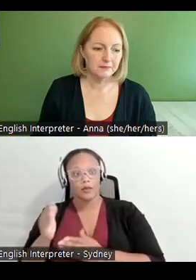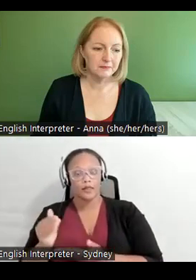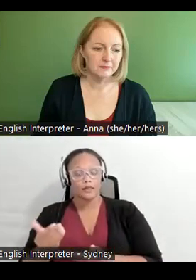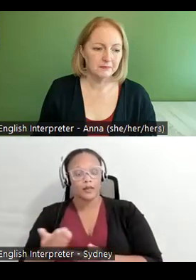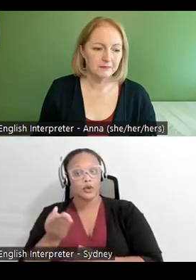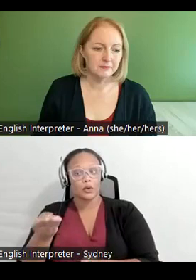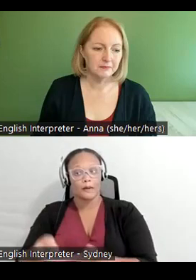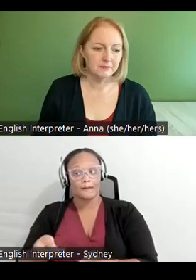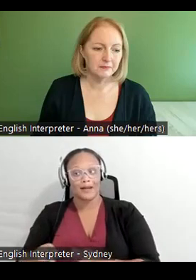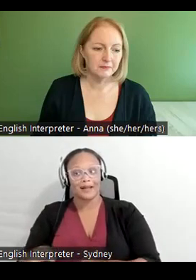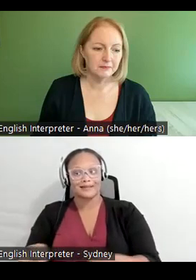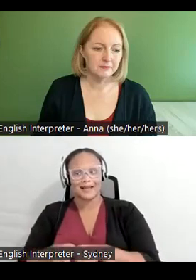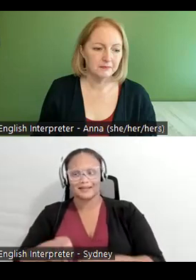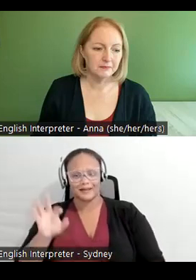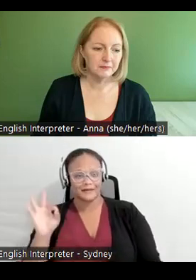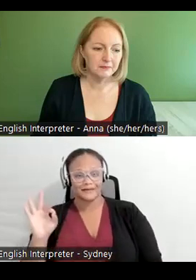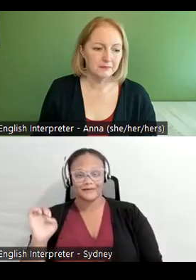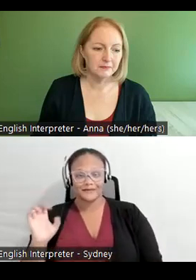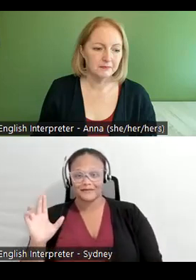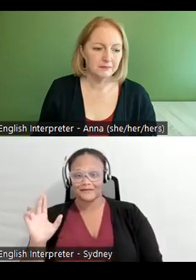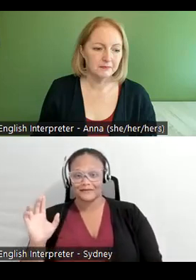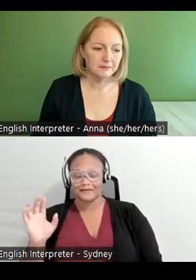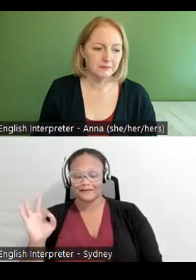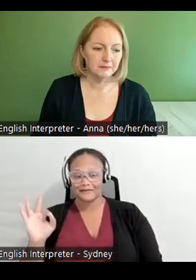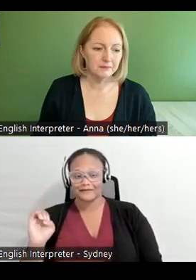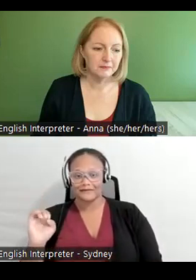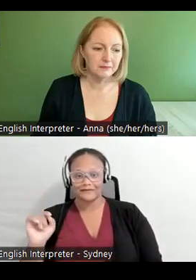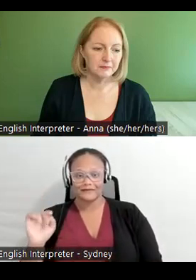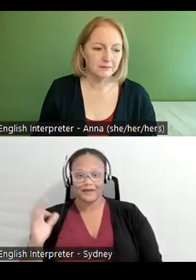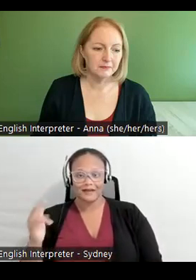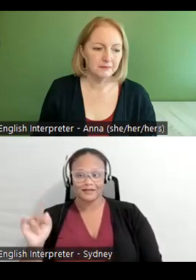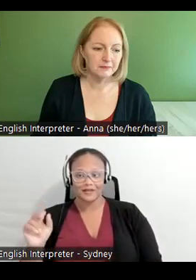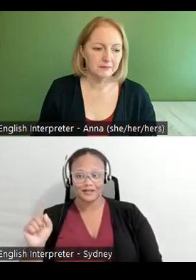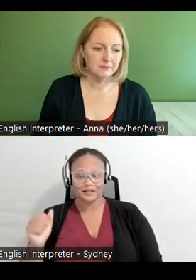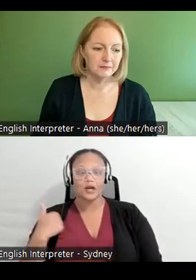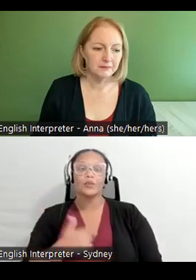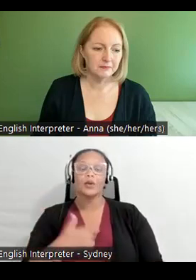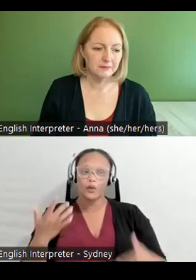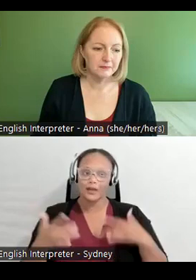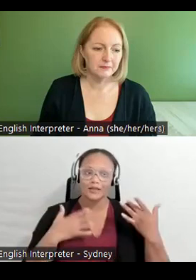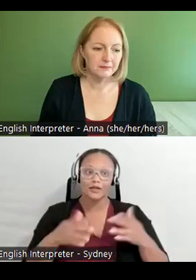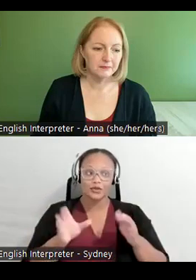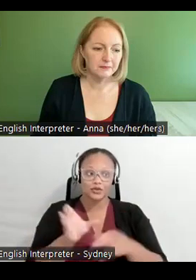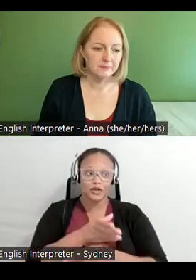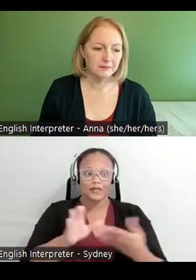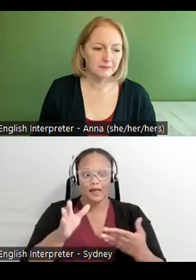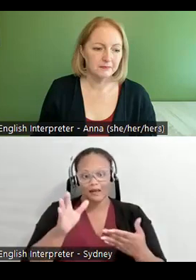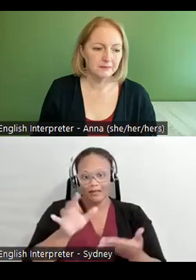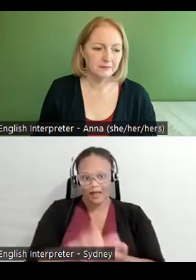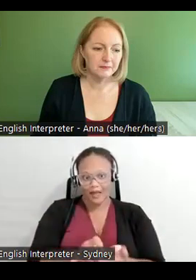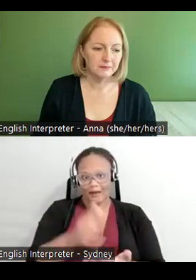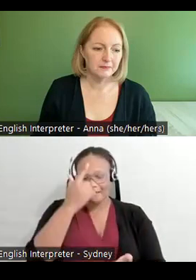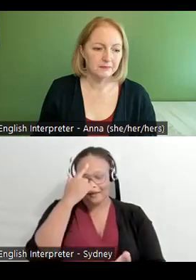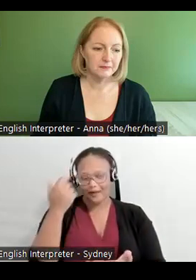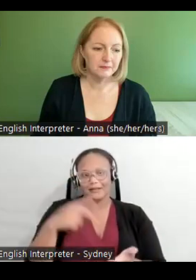funds as fetch-ins. And so we're excited to share that, because that means that we will be expanding on fetch-ins of